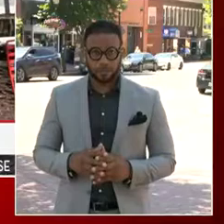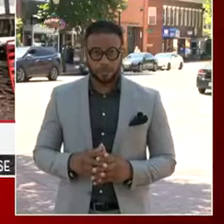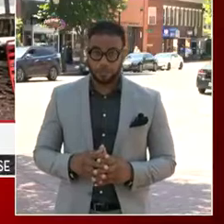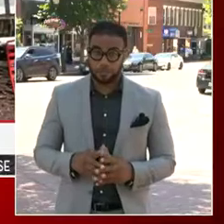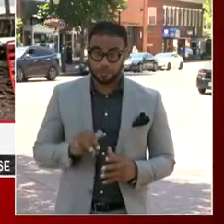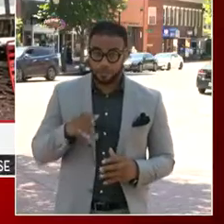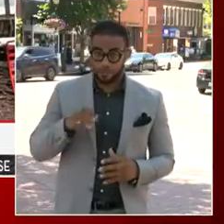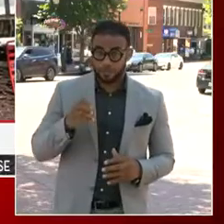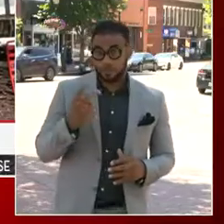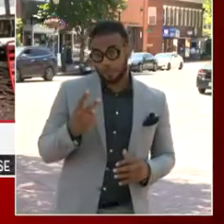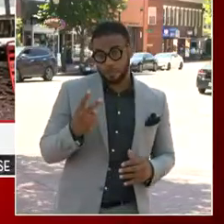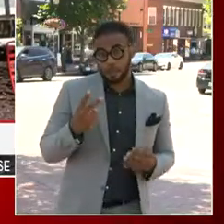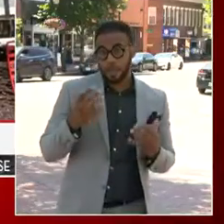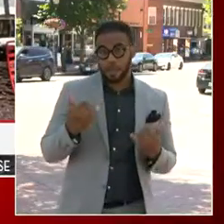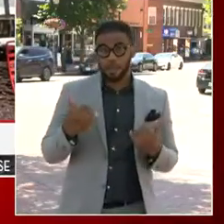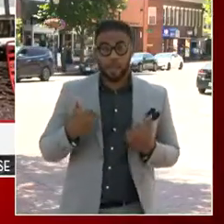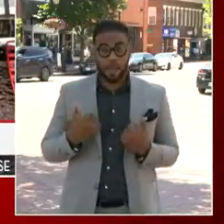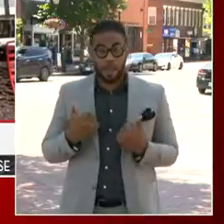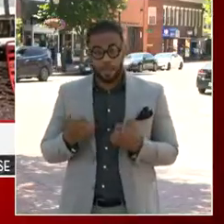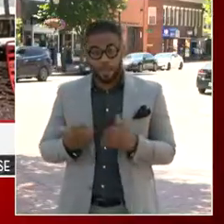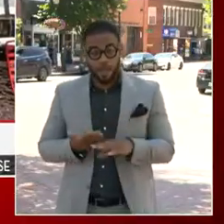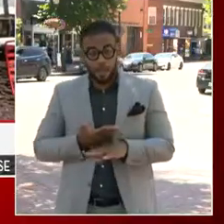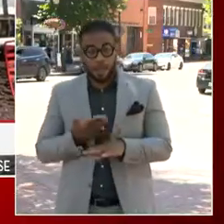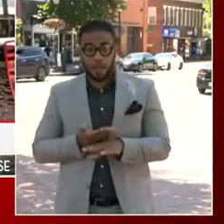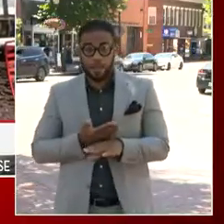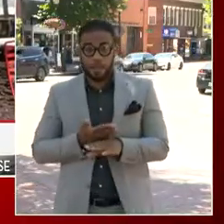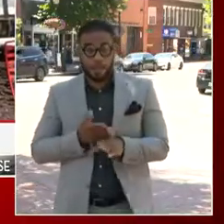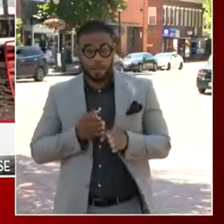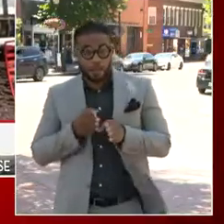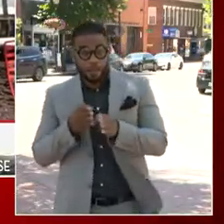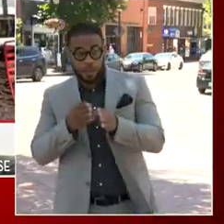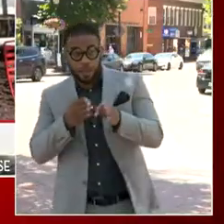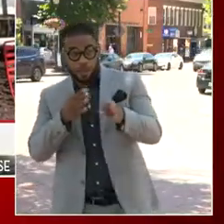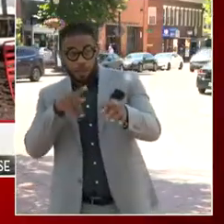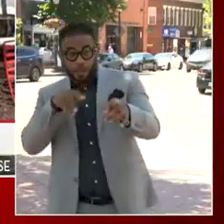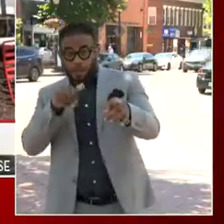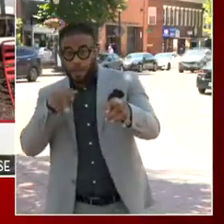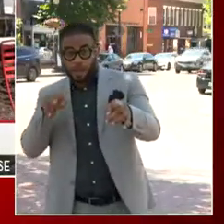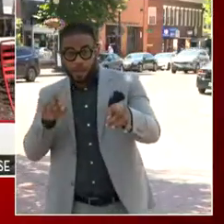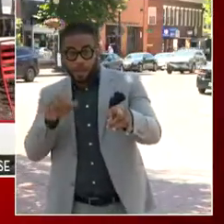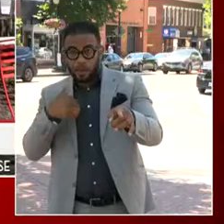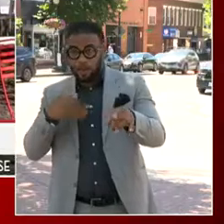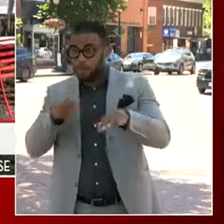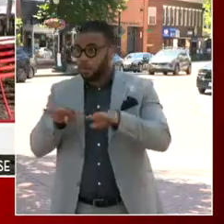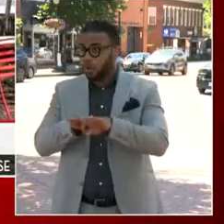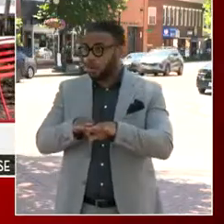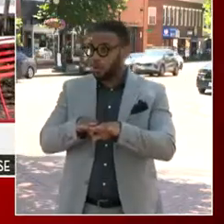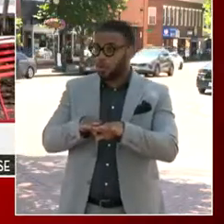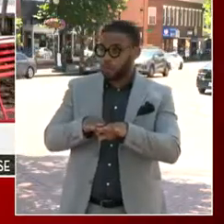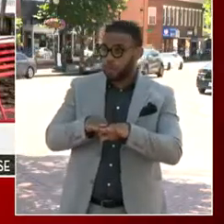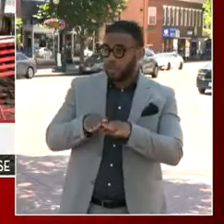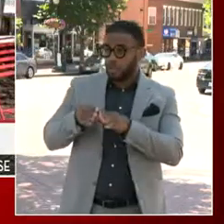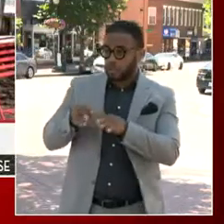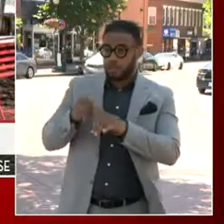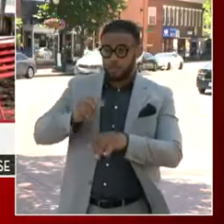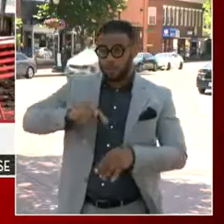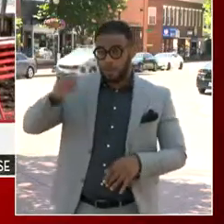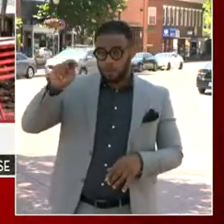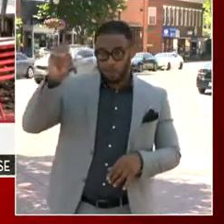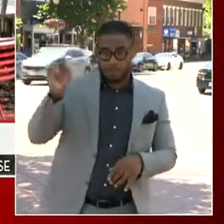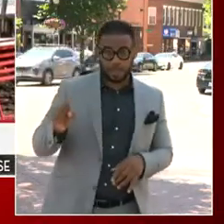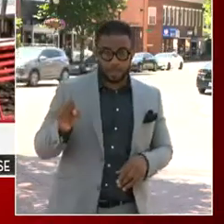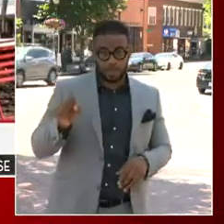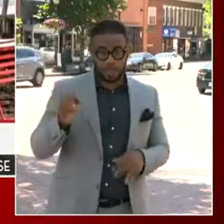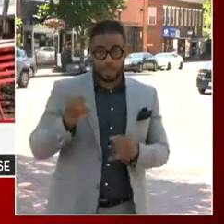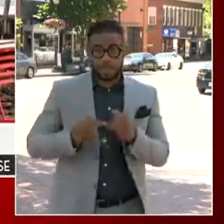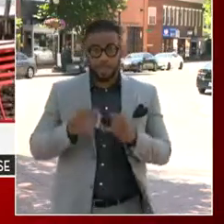With Phase 2, we now have updated medians on Pennsylvania Avenue. We've closed the slip of lanes on the northern and southern